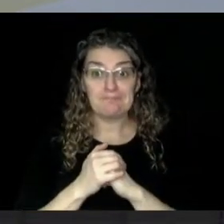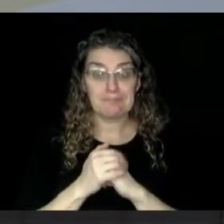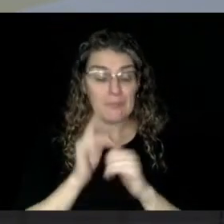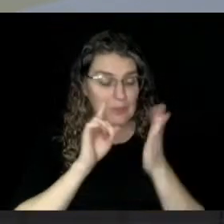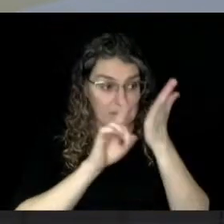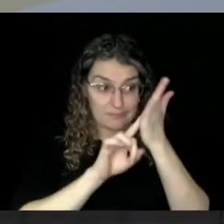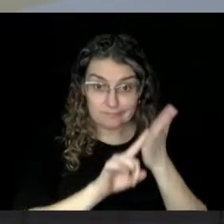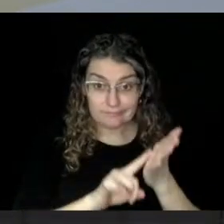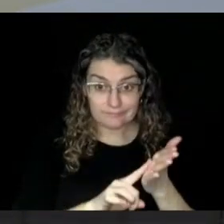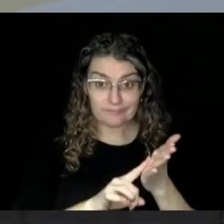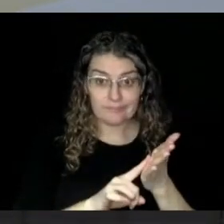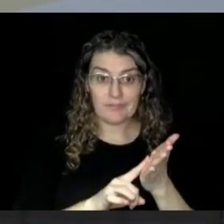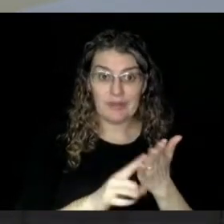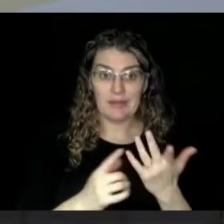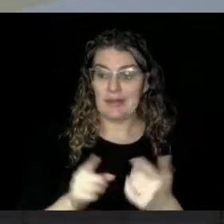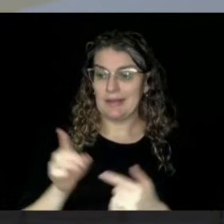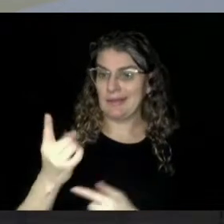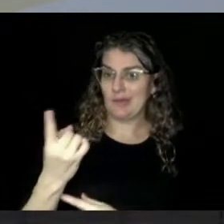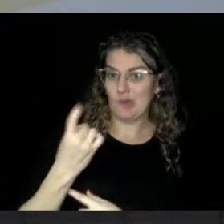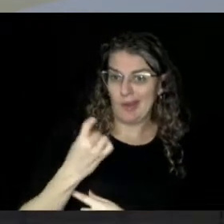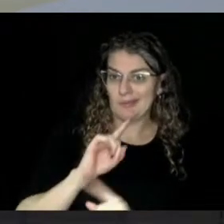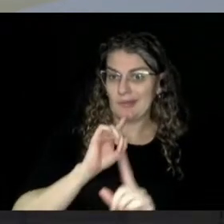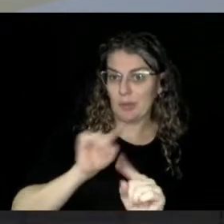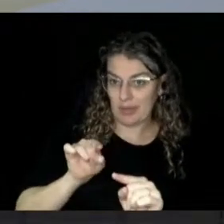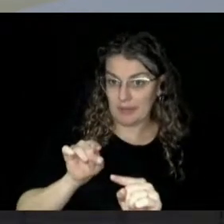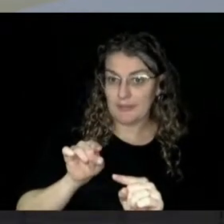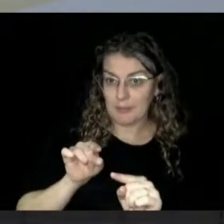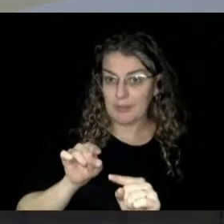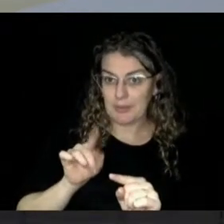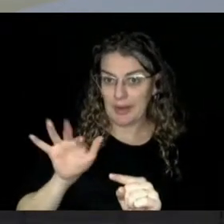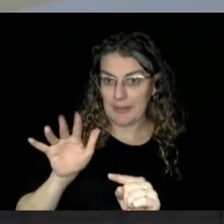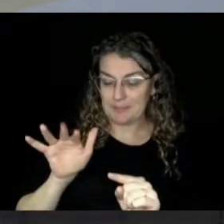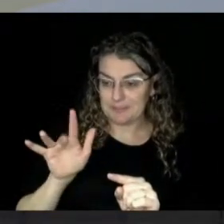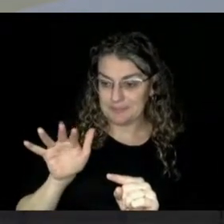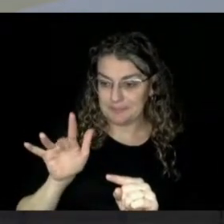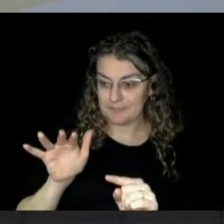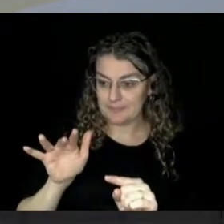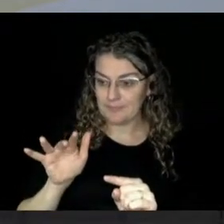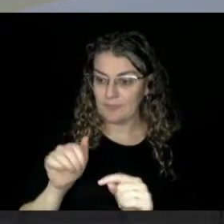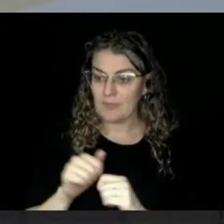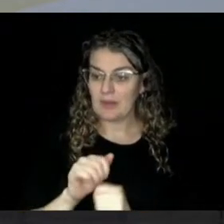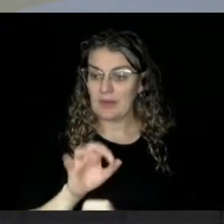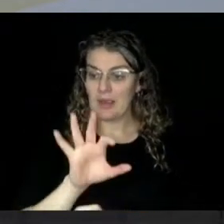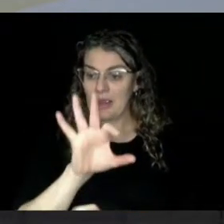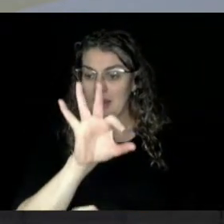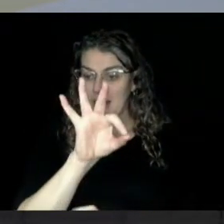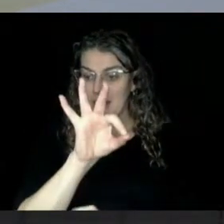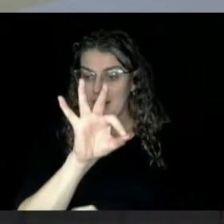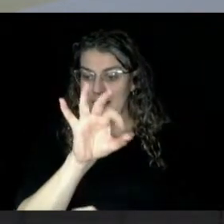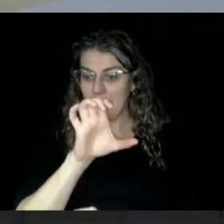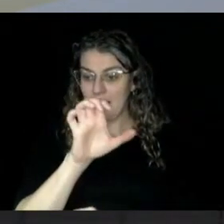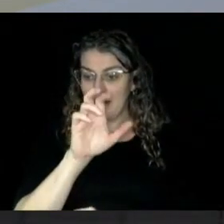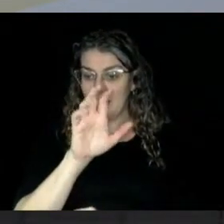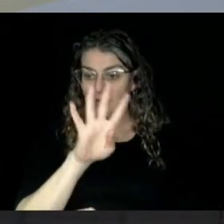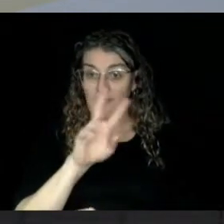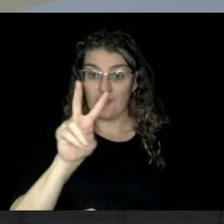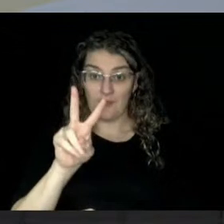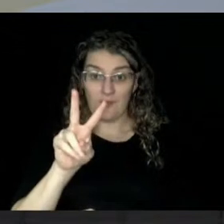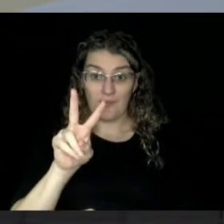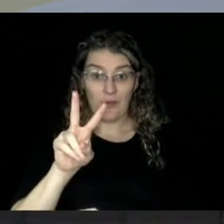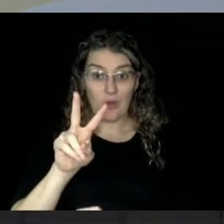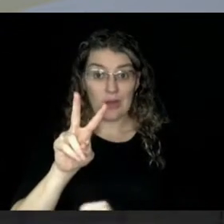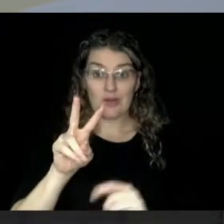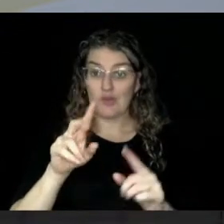will mention, just because you've asked, there have been 942 random monitoring checks